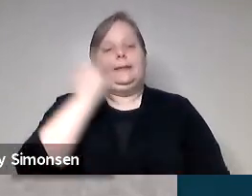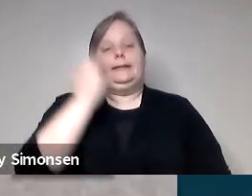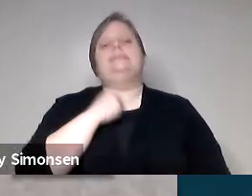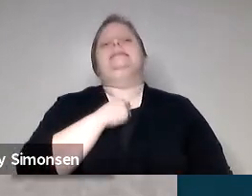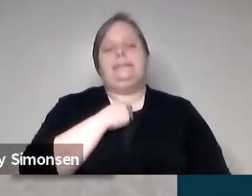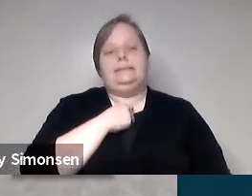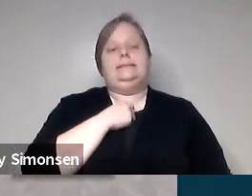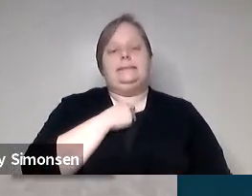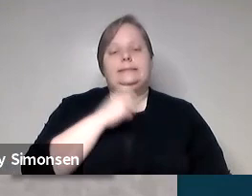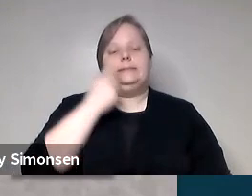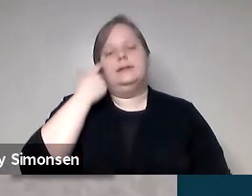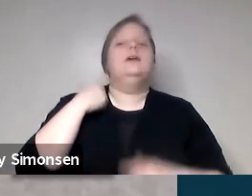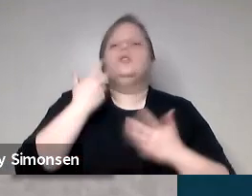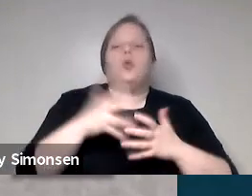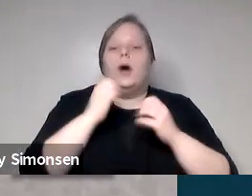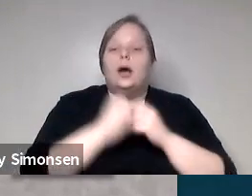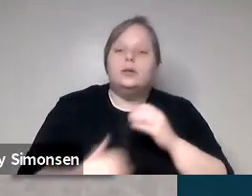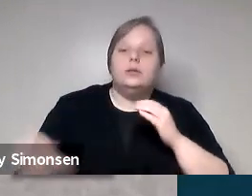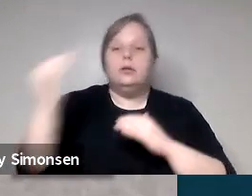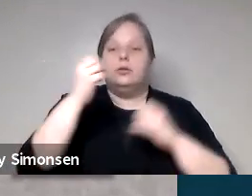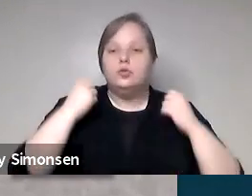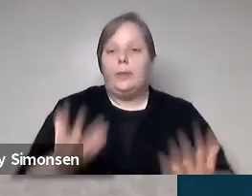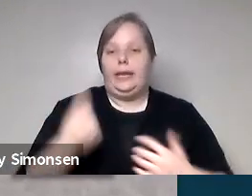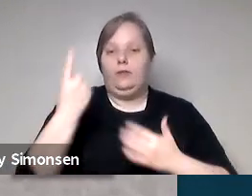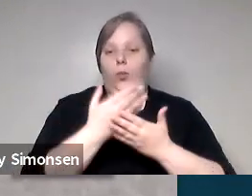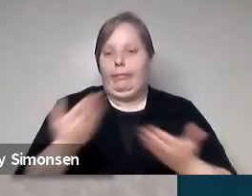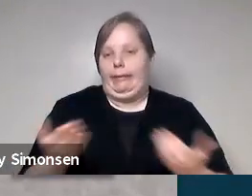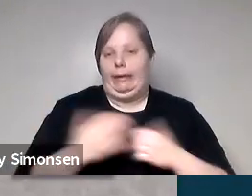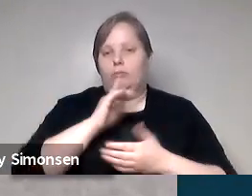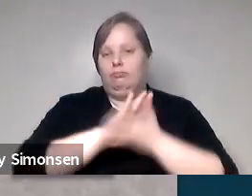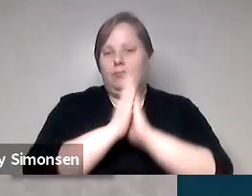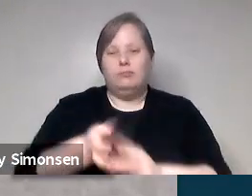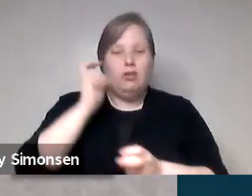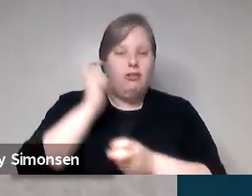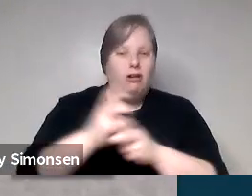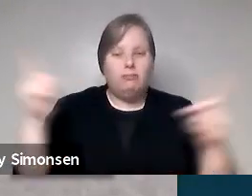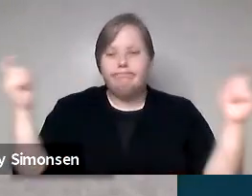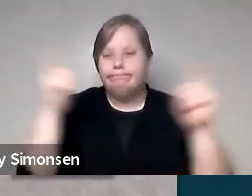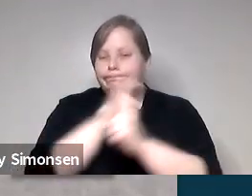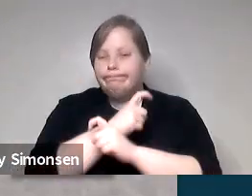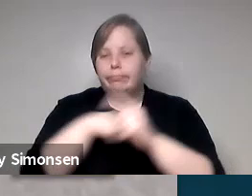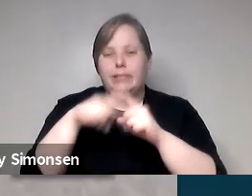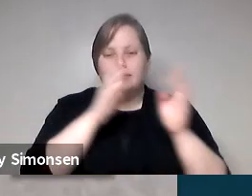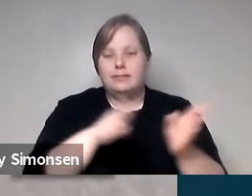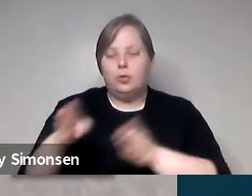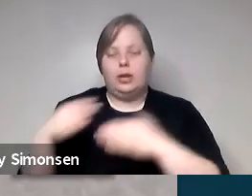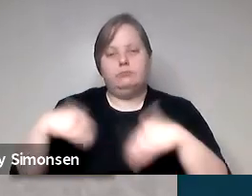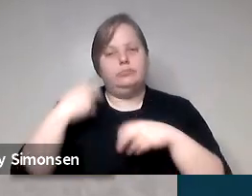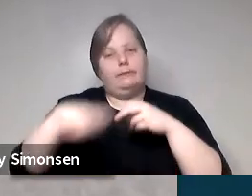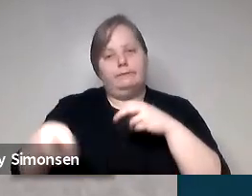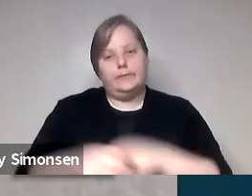to have too many of one thing. It makes it hard, and it also makes organizing a little